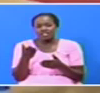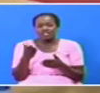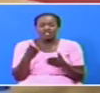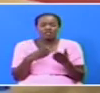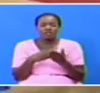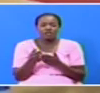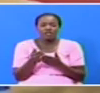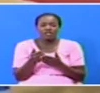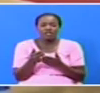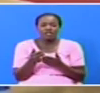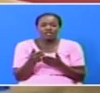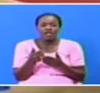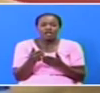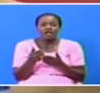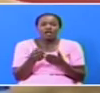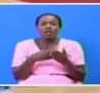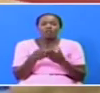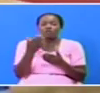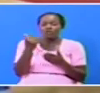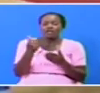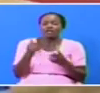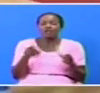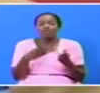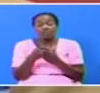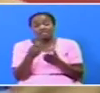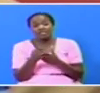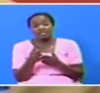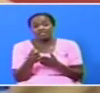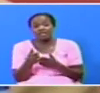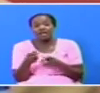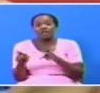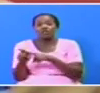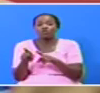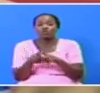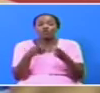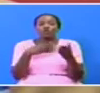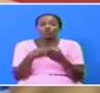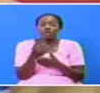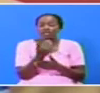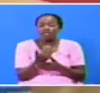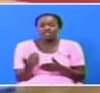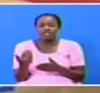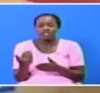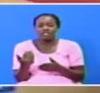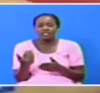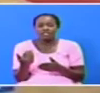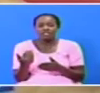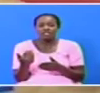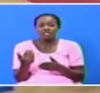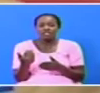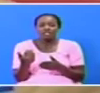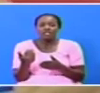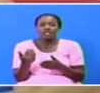procured with the global funds. And you're also procuring the same, and